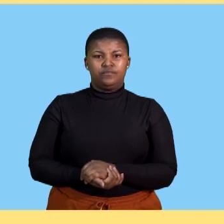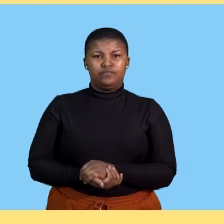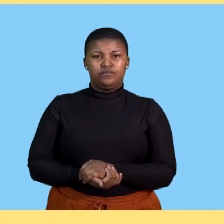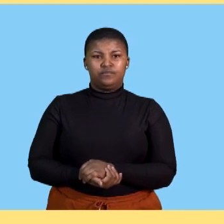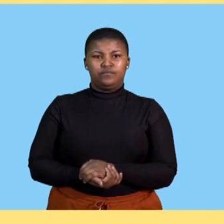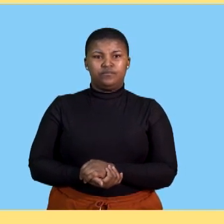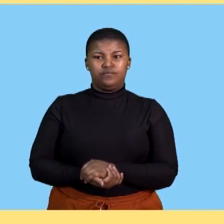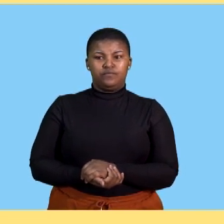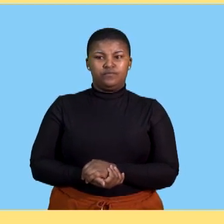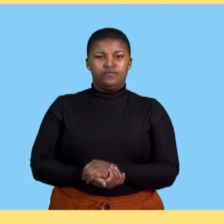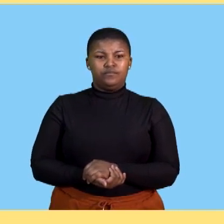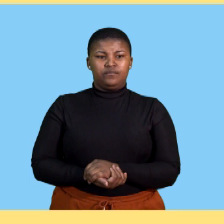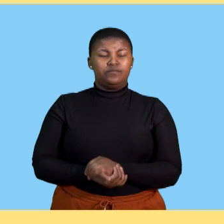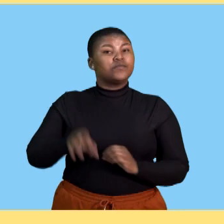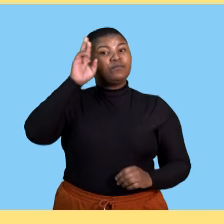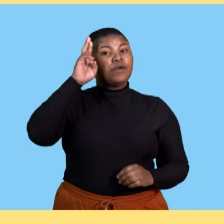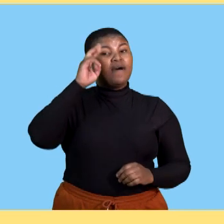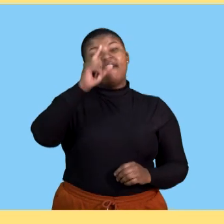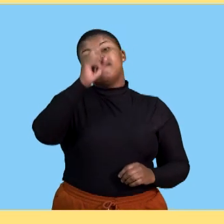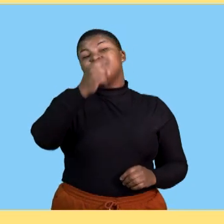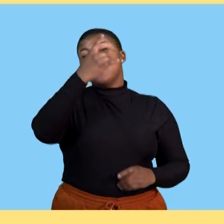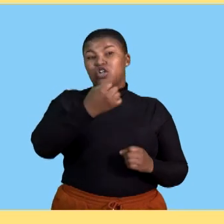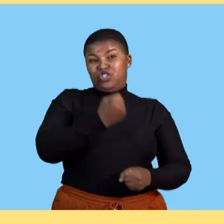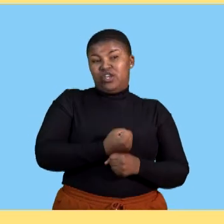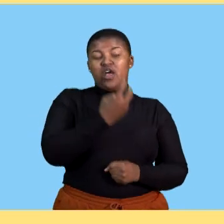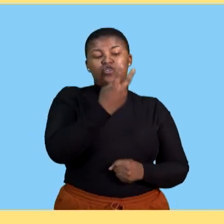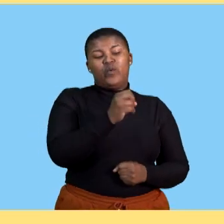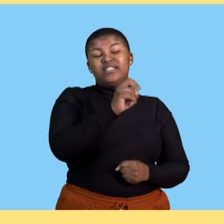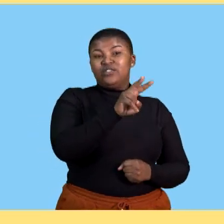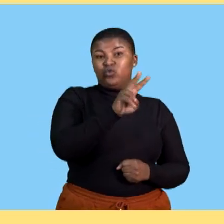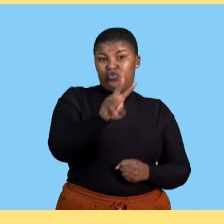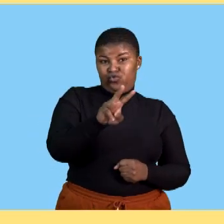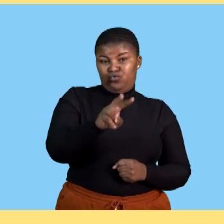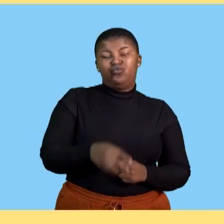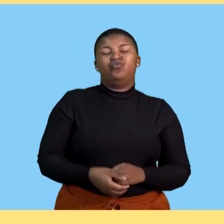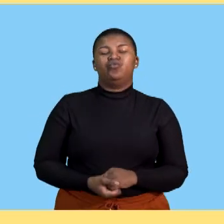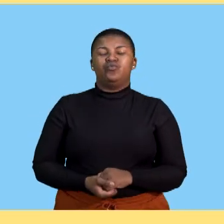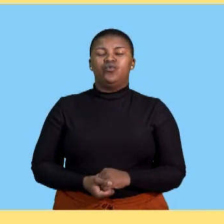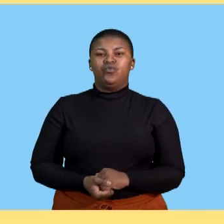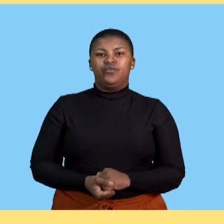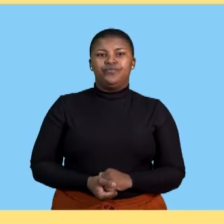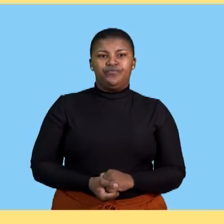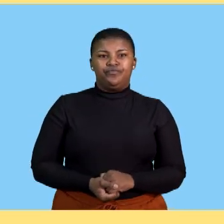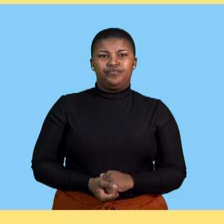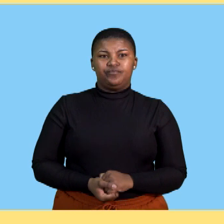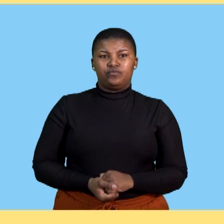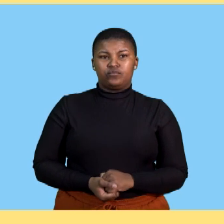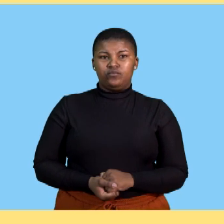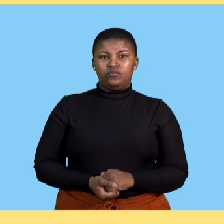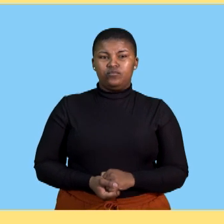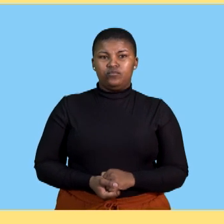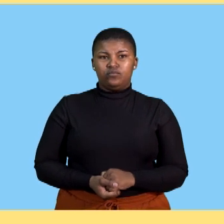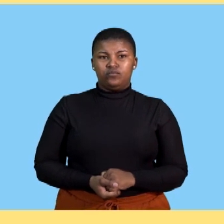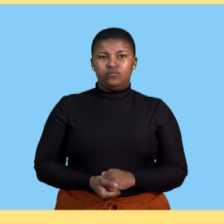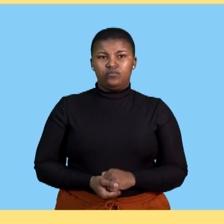Remember, for the first year, that is 2022,